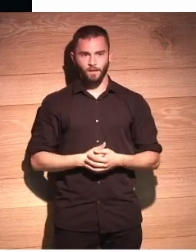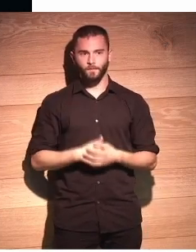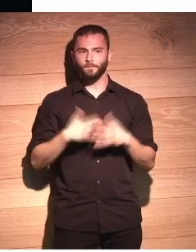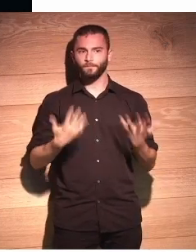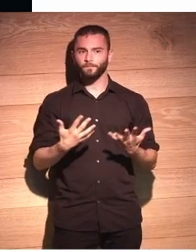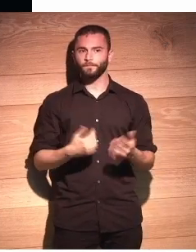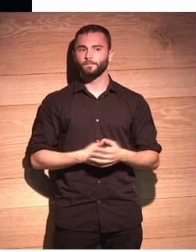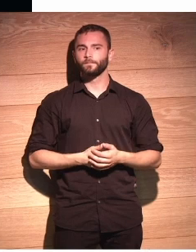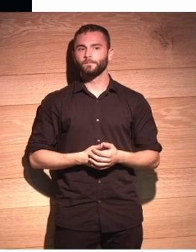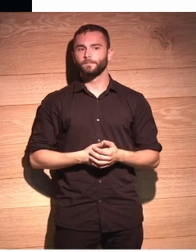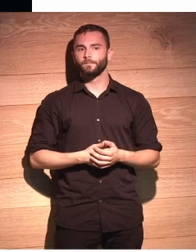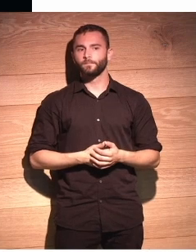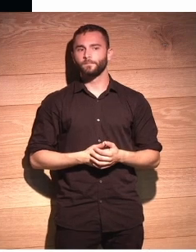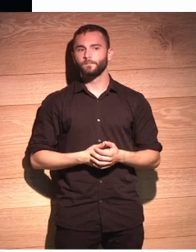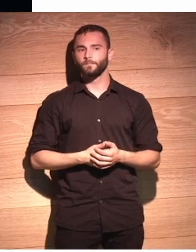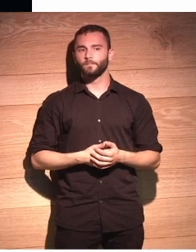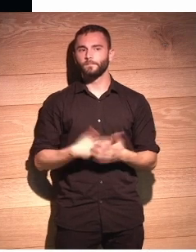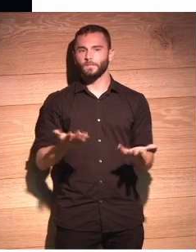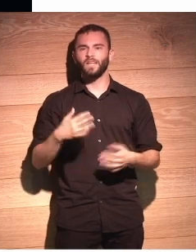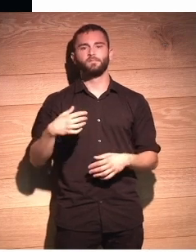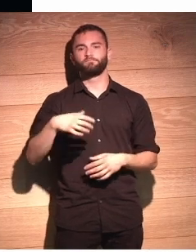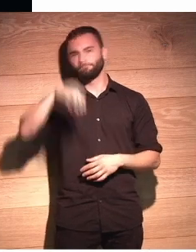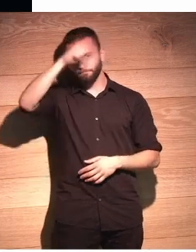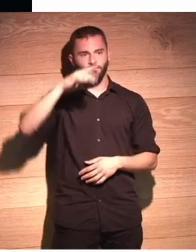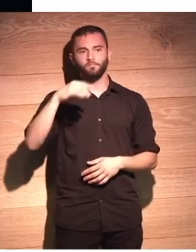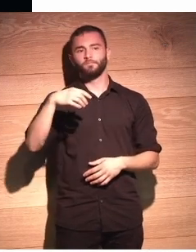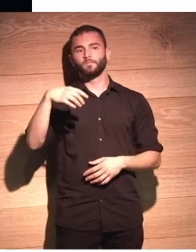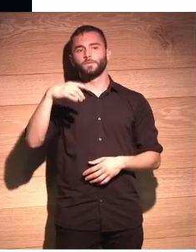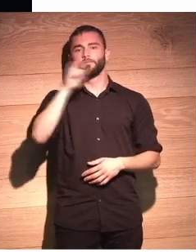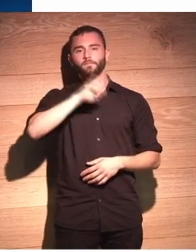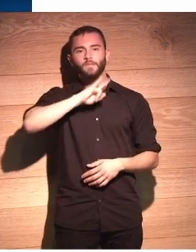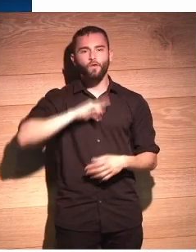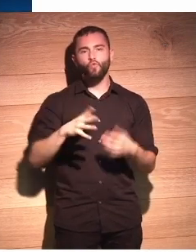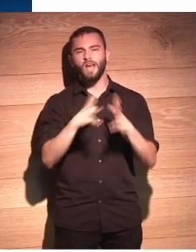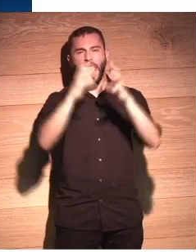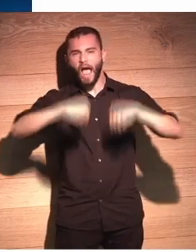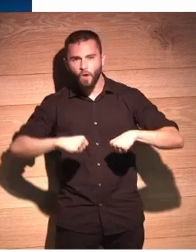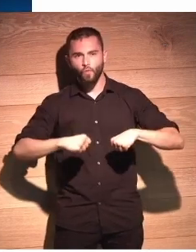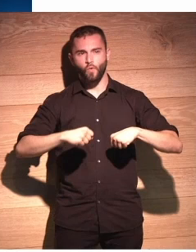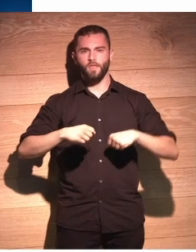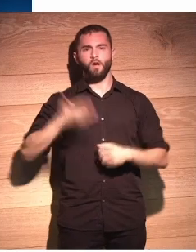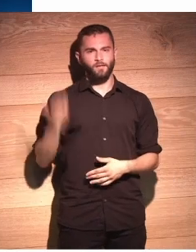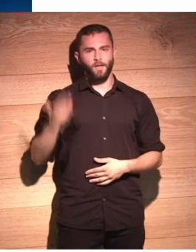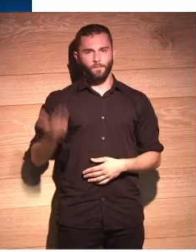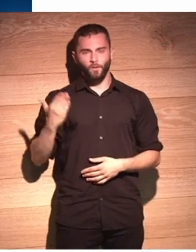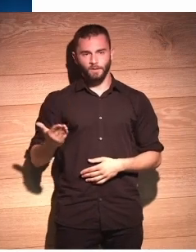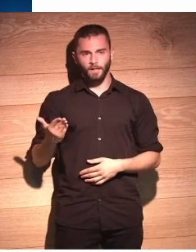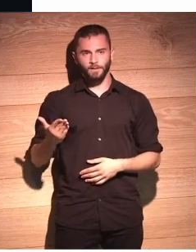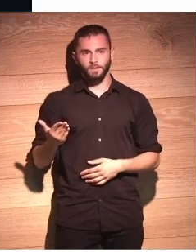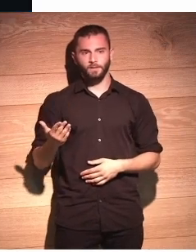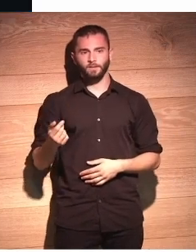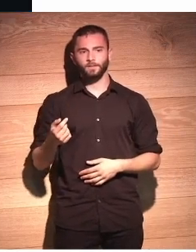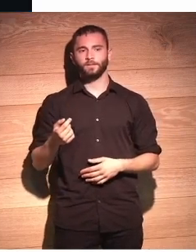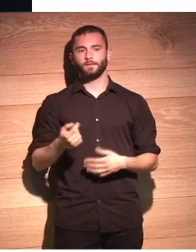It allows you to separate the bad guys from the good. It's a big deal. But we have something